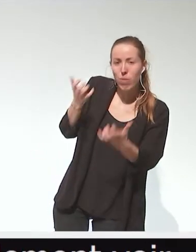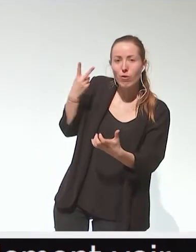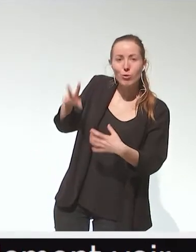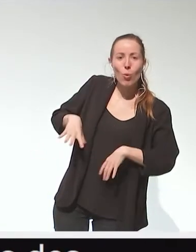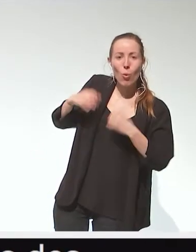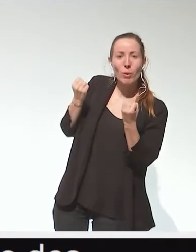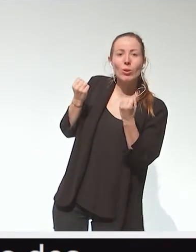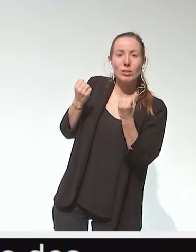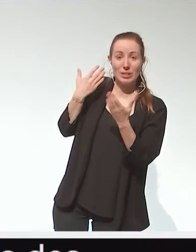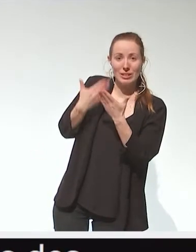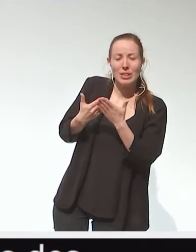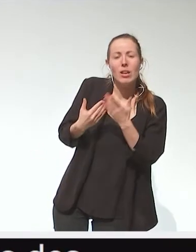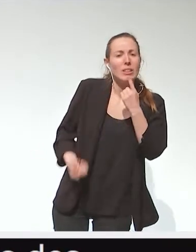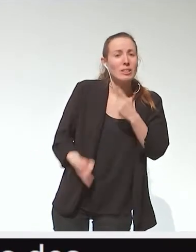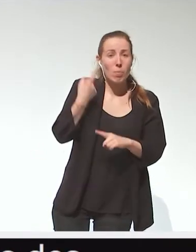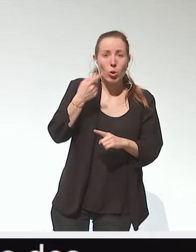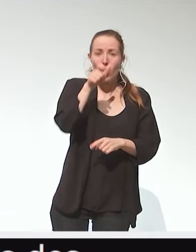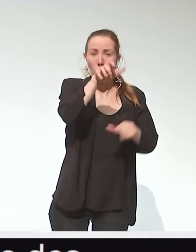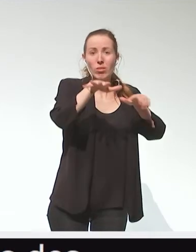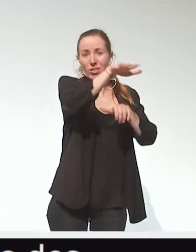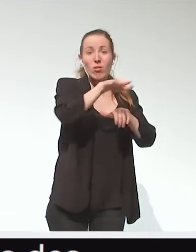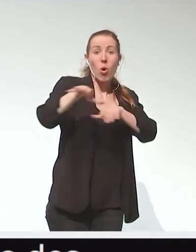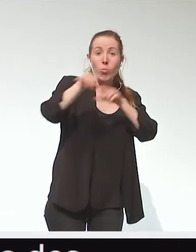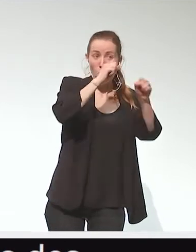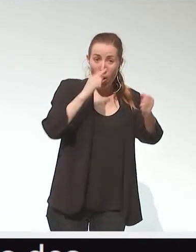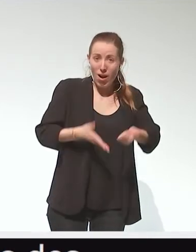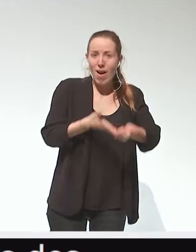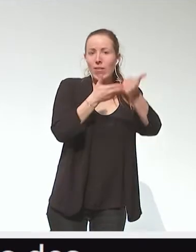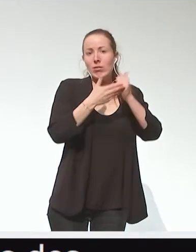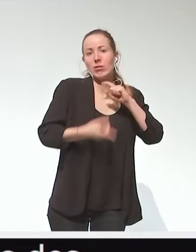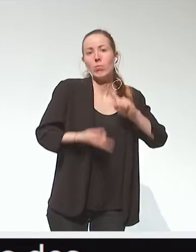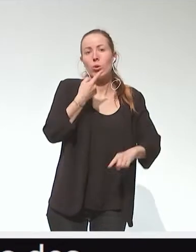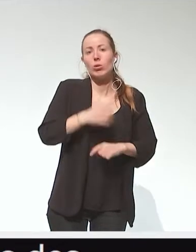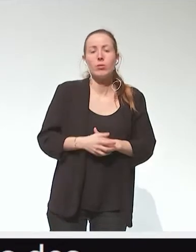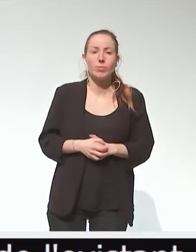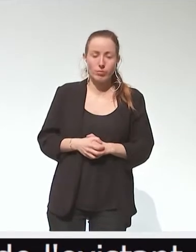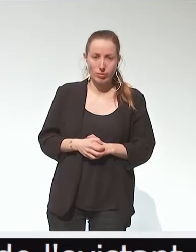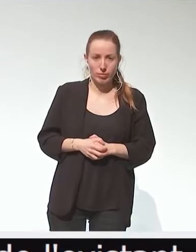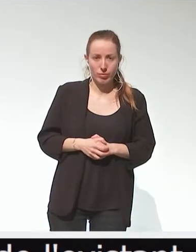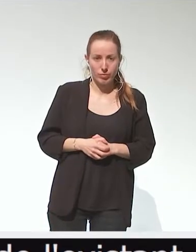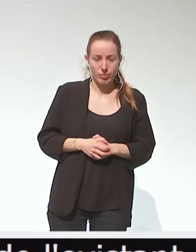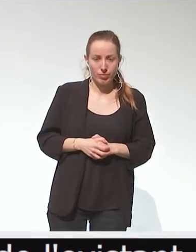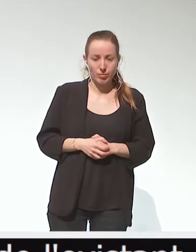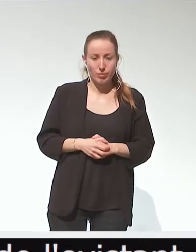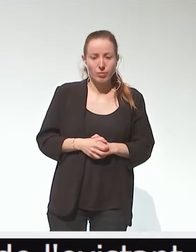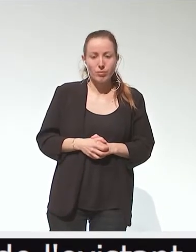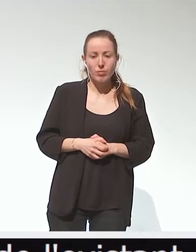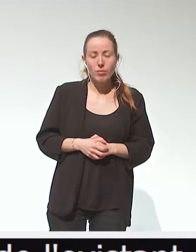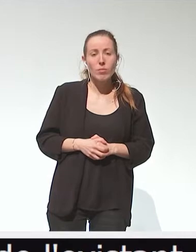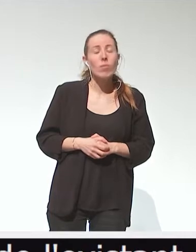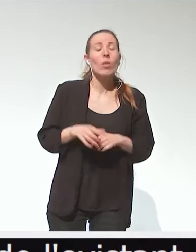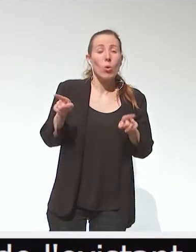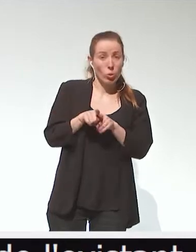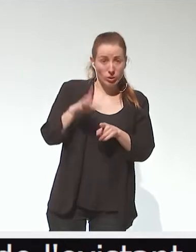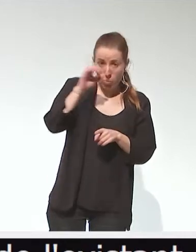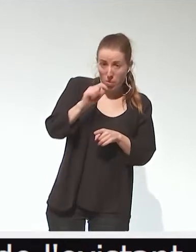And finally, last June, the Taoiseach announced Pathways to Work. And the whole idea about the Pathways to